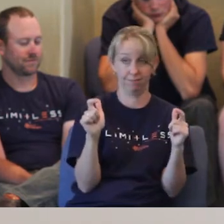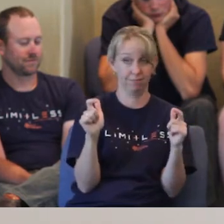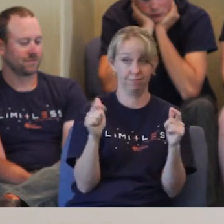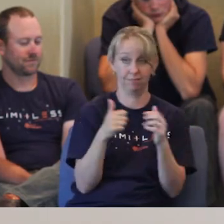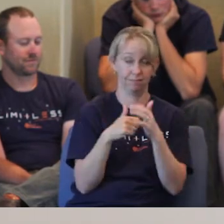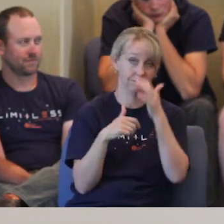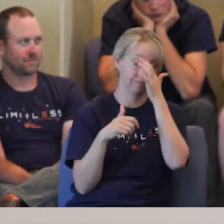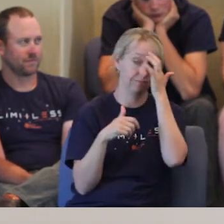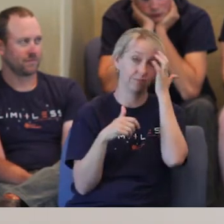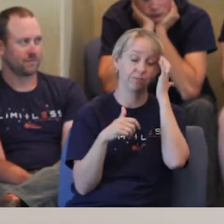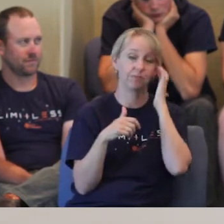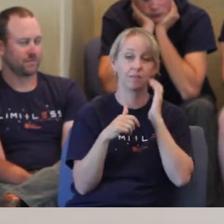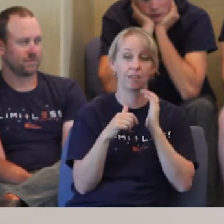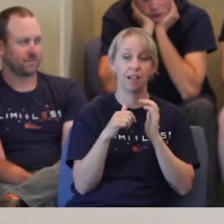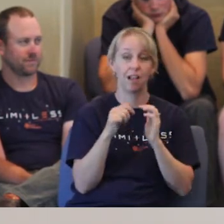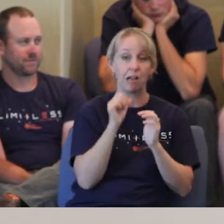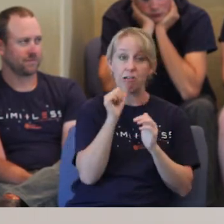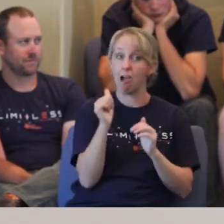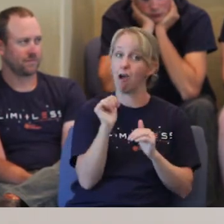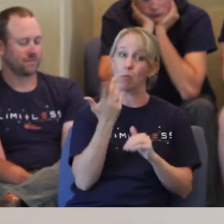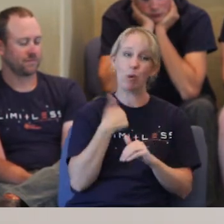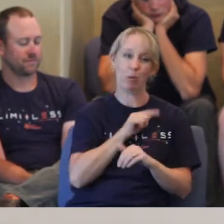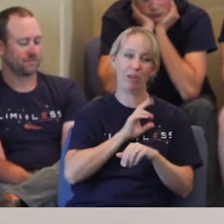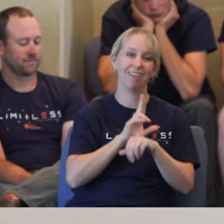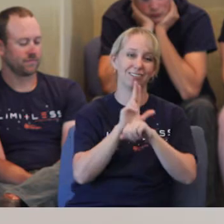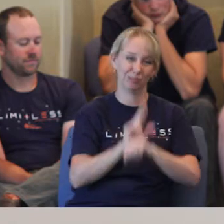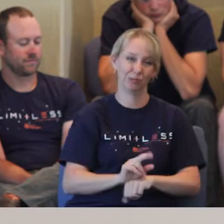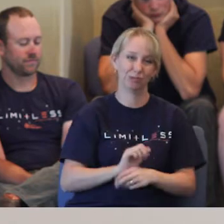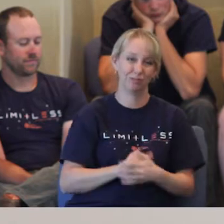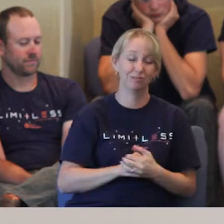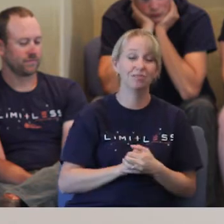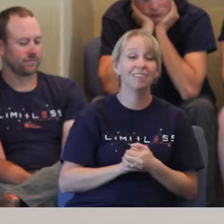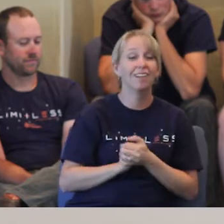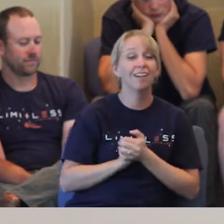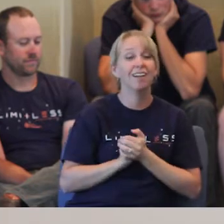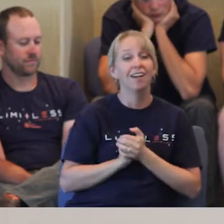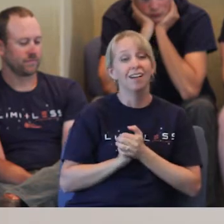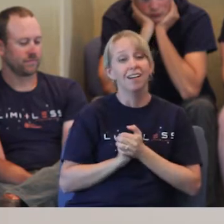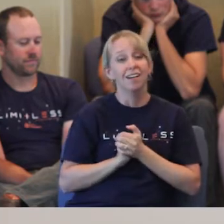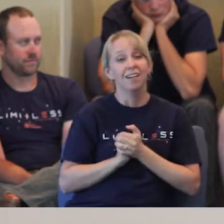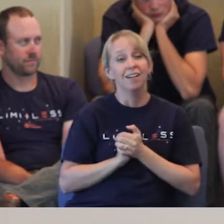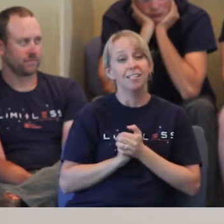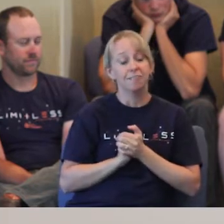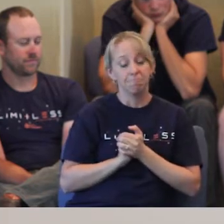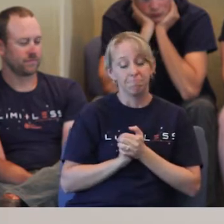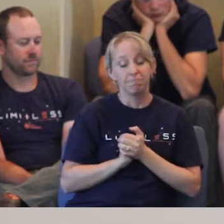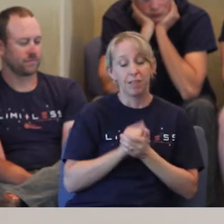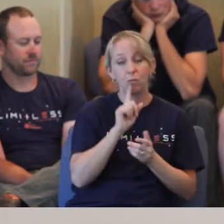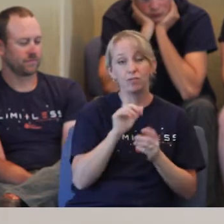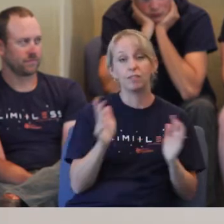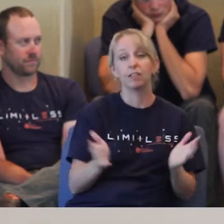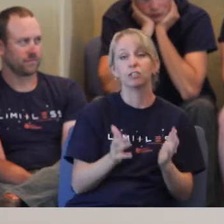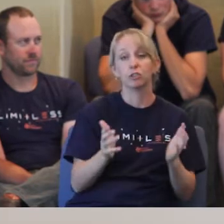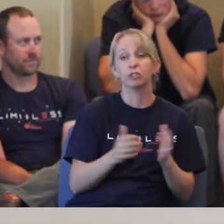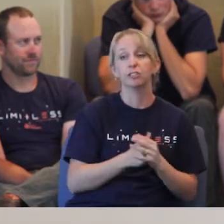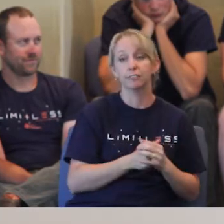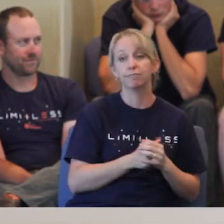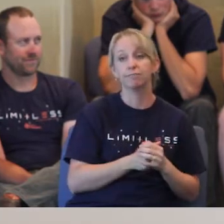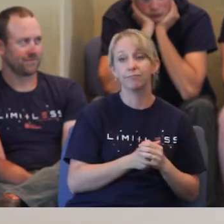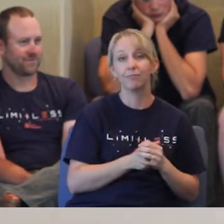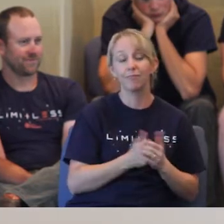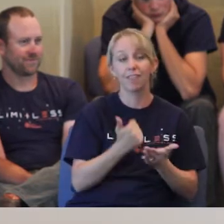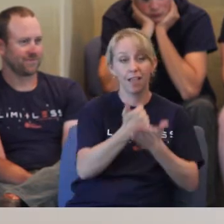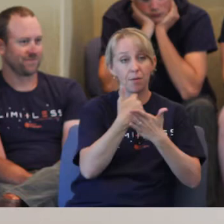to. And so it's just very encouraging. And helped remind me of how grateful I